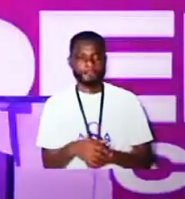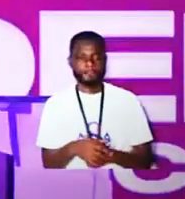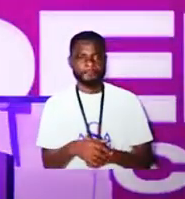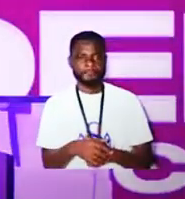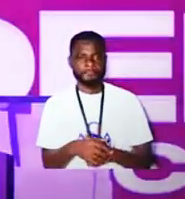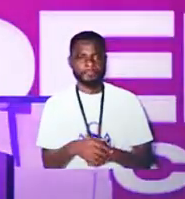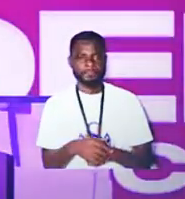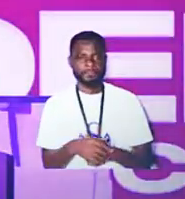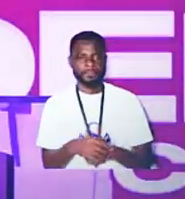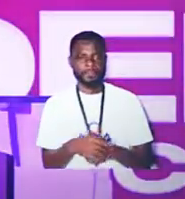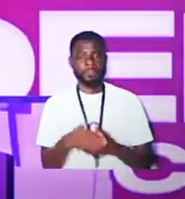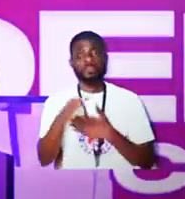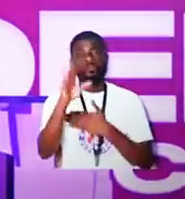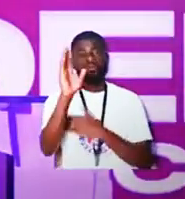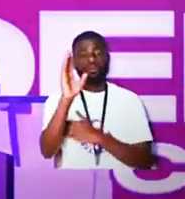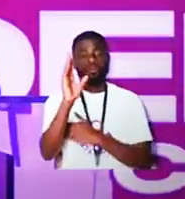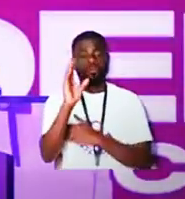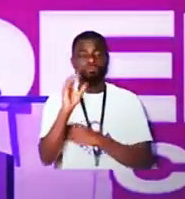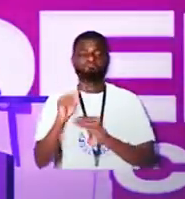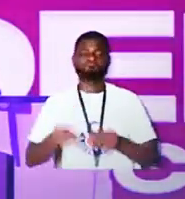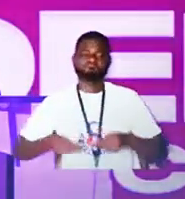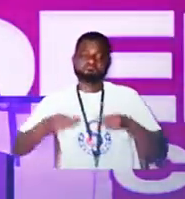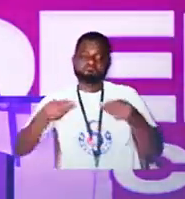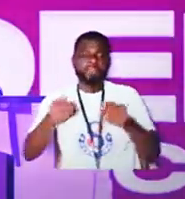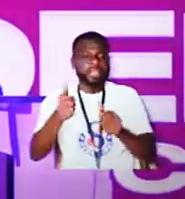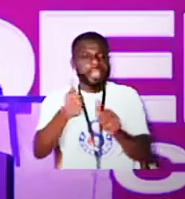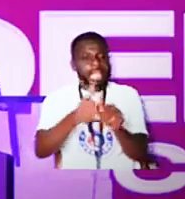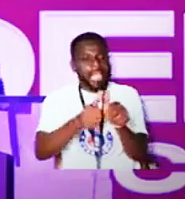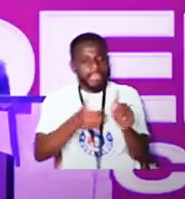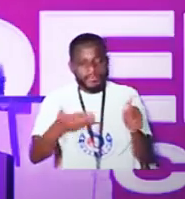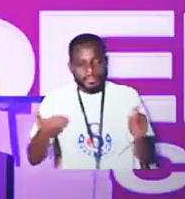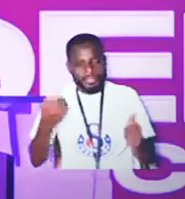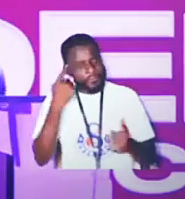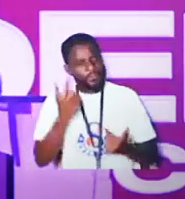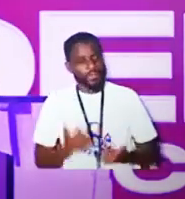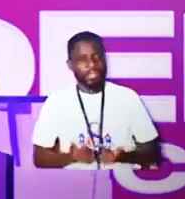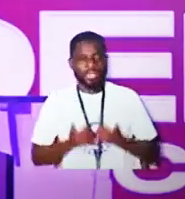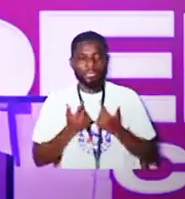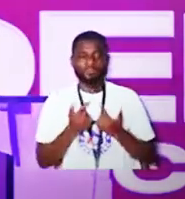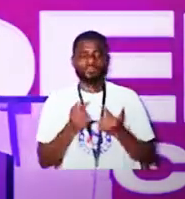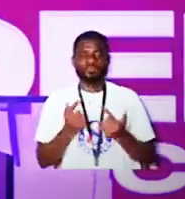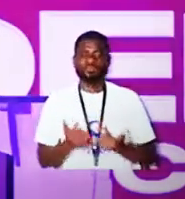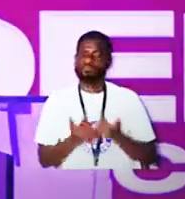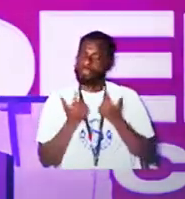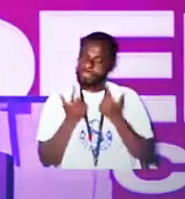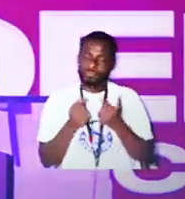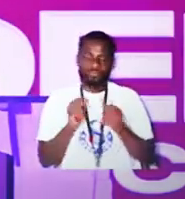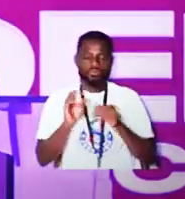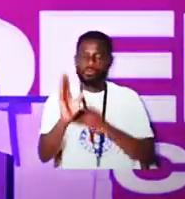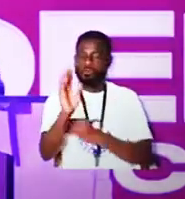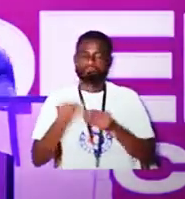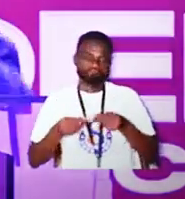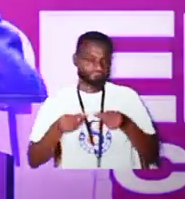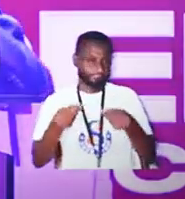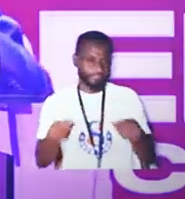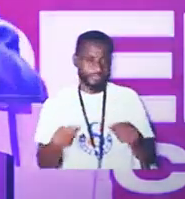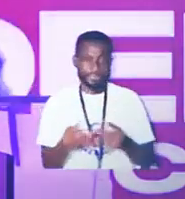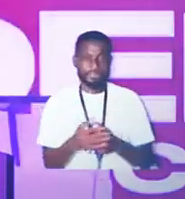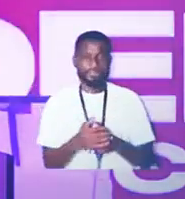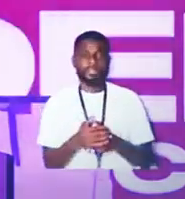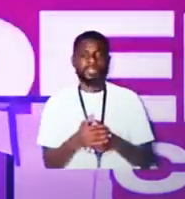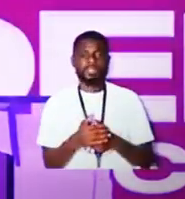God has made available for human beings all that we need for life and for godliness. It is therefore